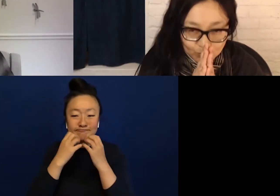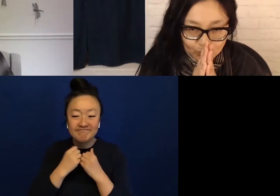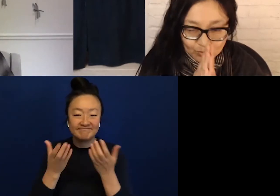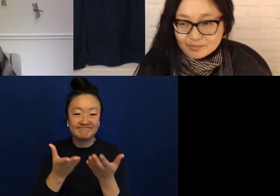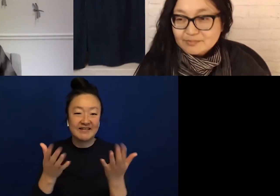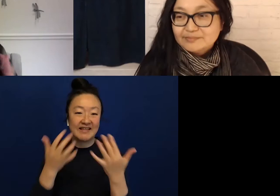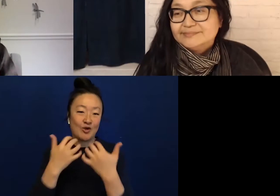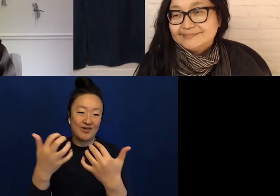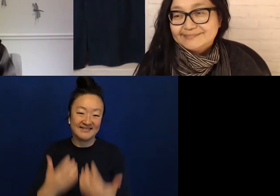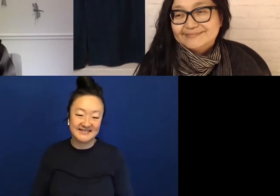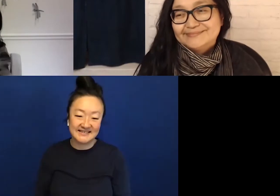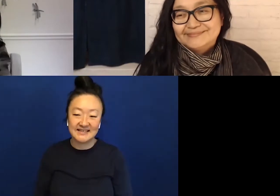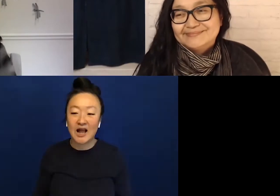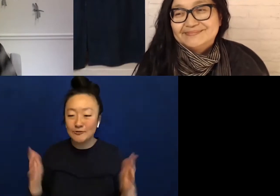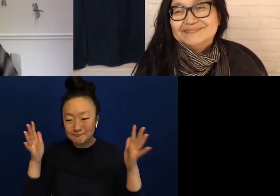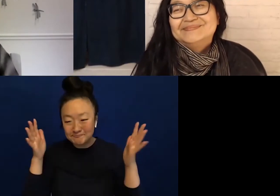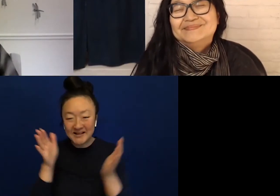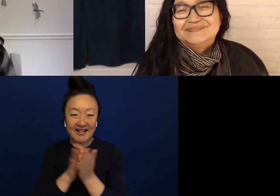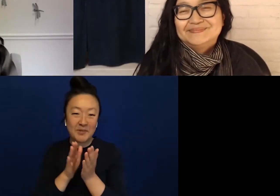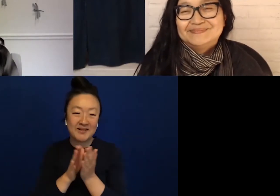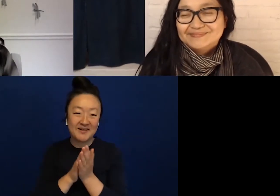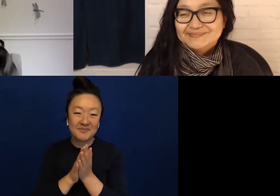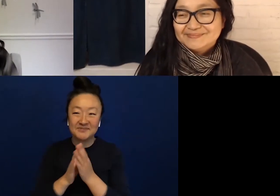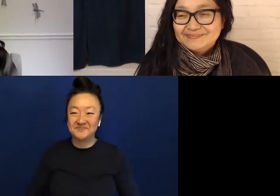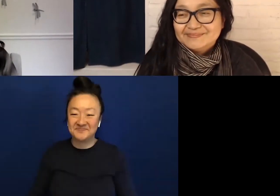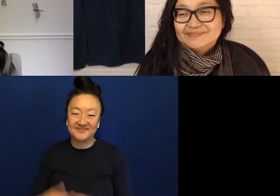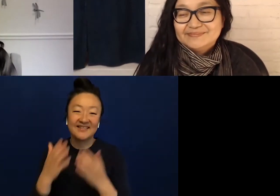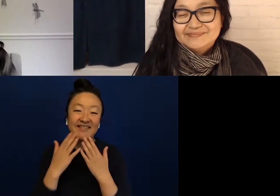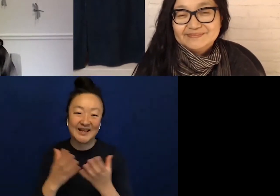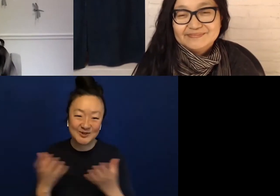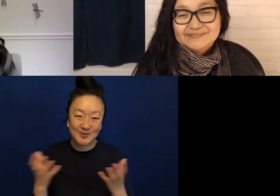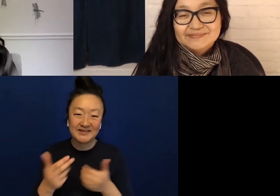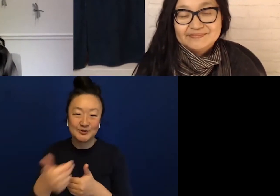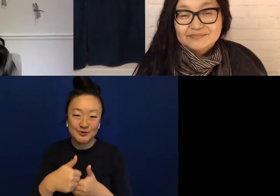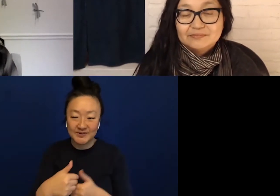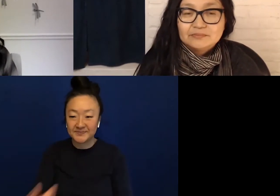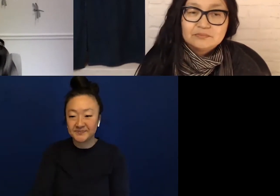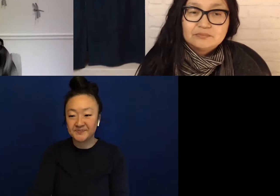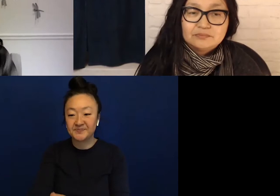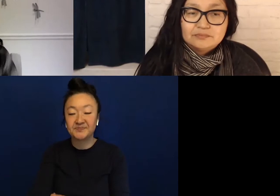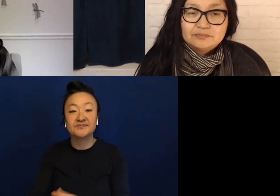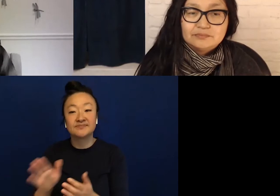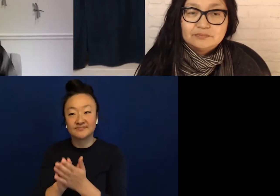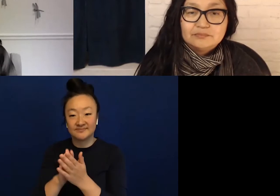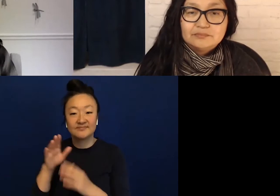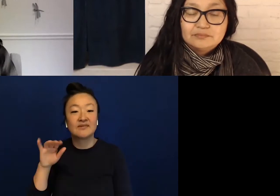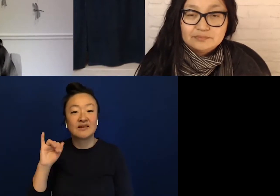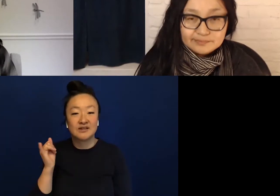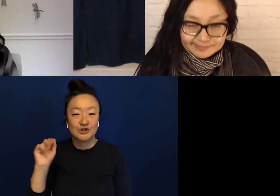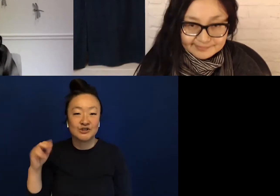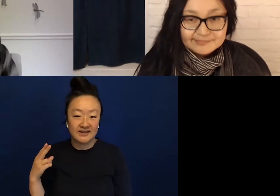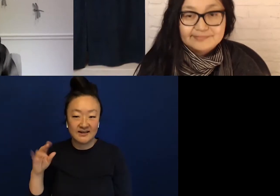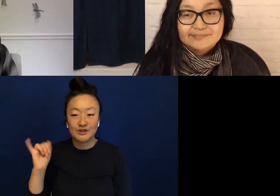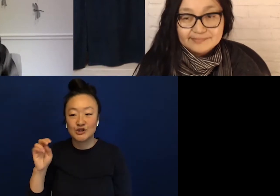so yes, clap, clap, clap. Thank you so much for being here. Oh, and also shout out to Jenna and Jenny